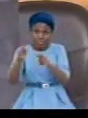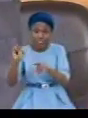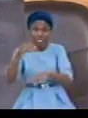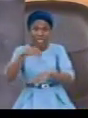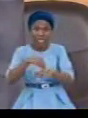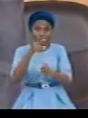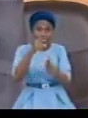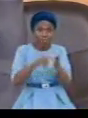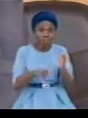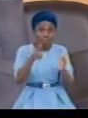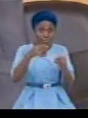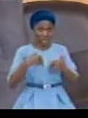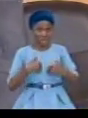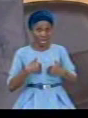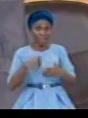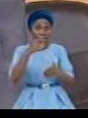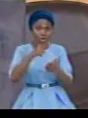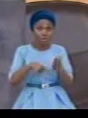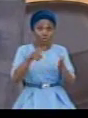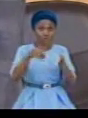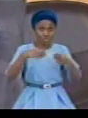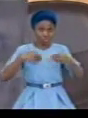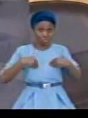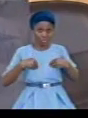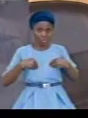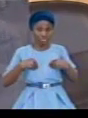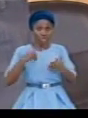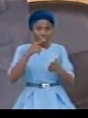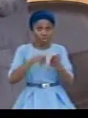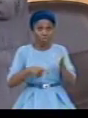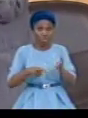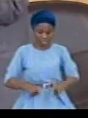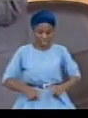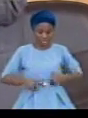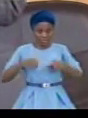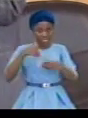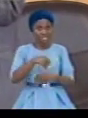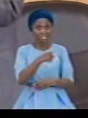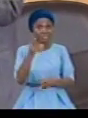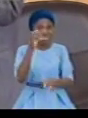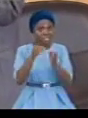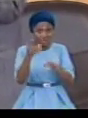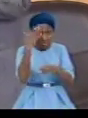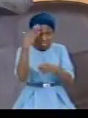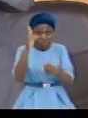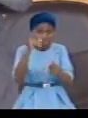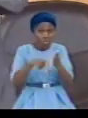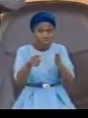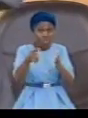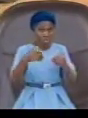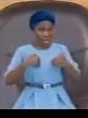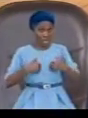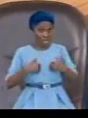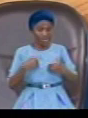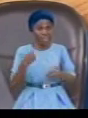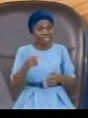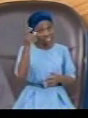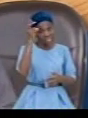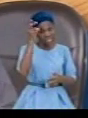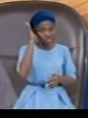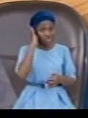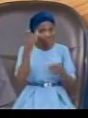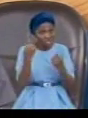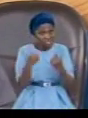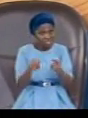possess, look at what abides in me. If you don't know what you possess, the devil will be trying